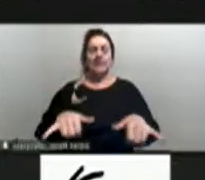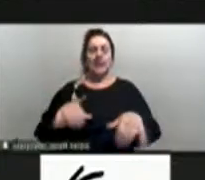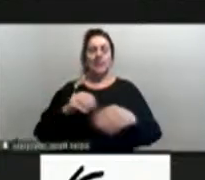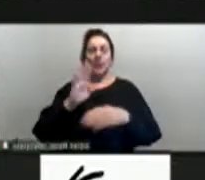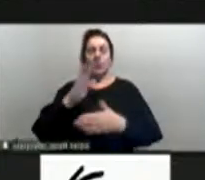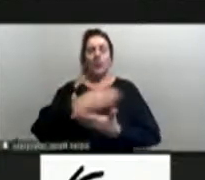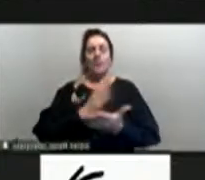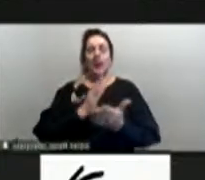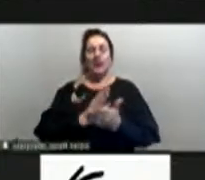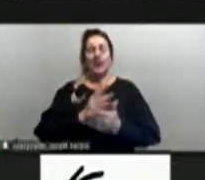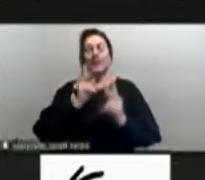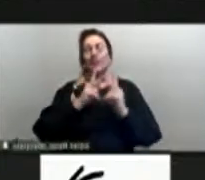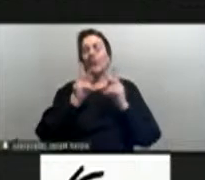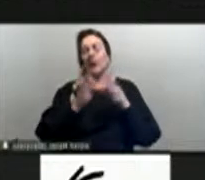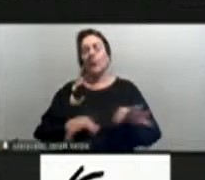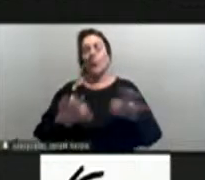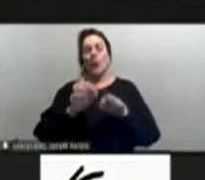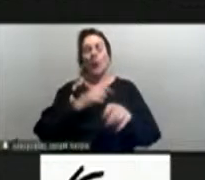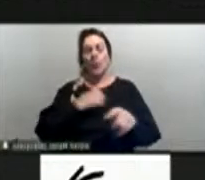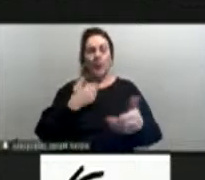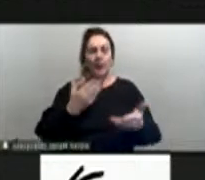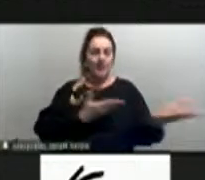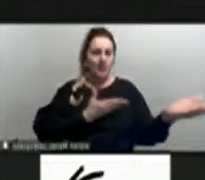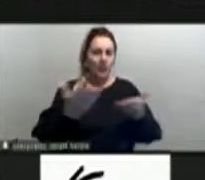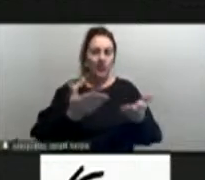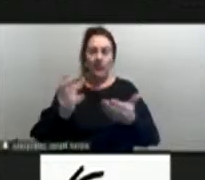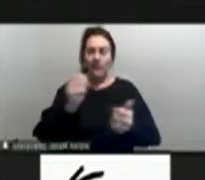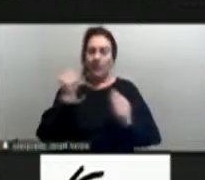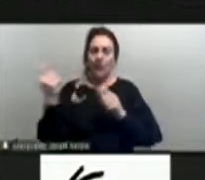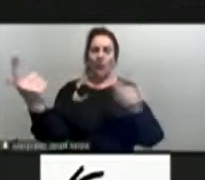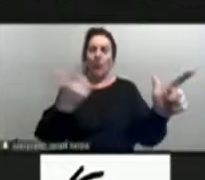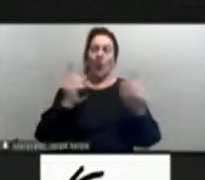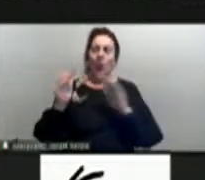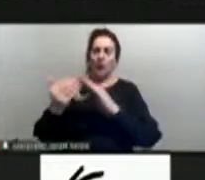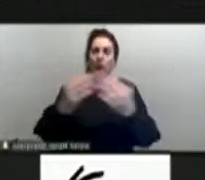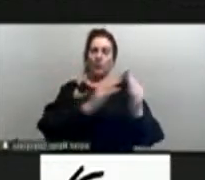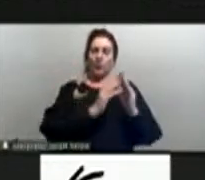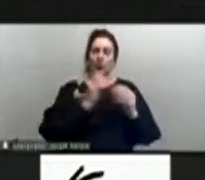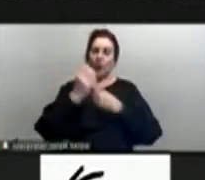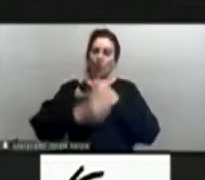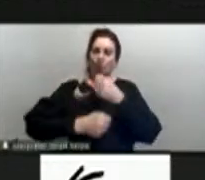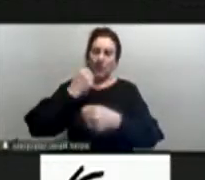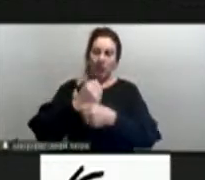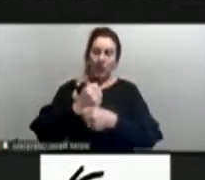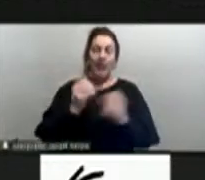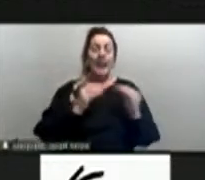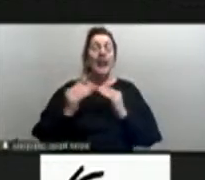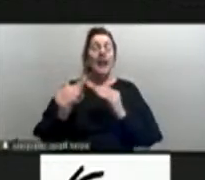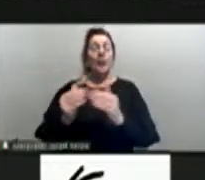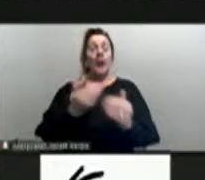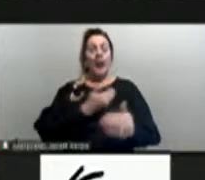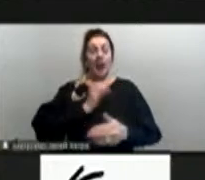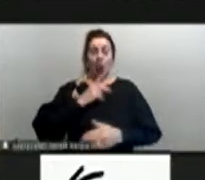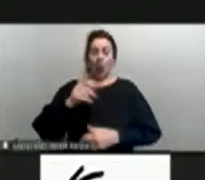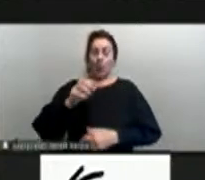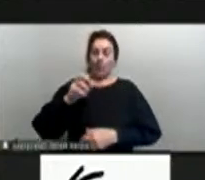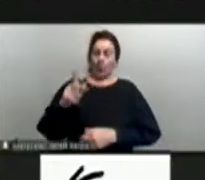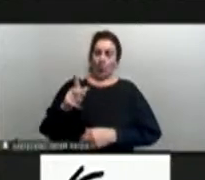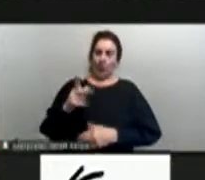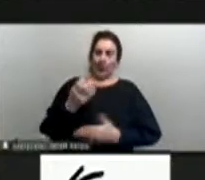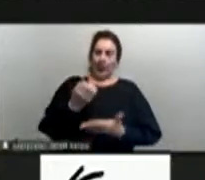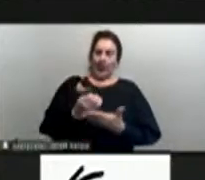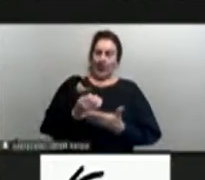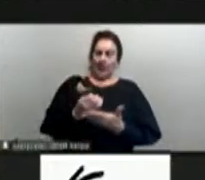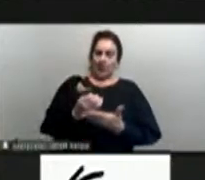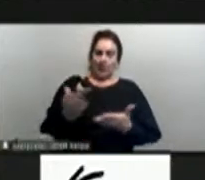community, serving a diverse cross-section of community members year-round. Equally as important, our park system is an economic driver for our county. Given the